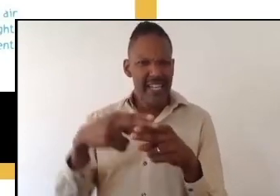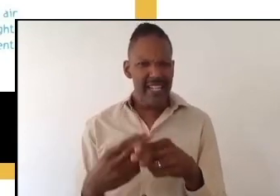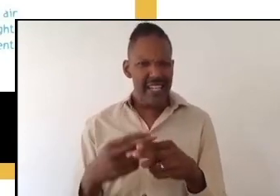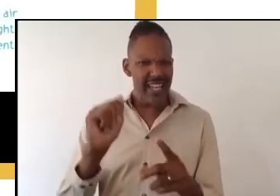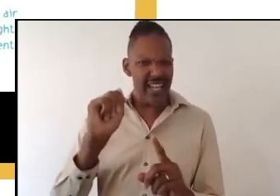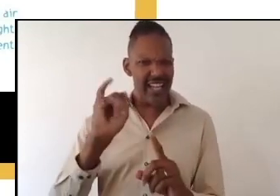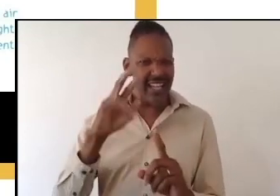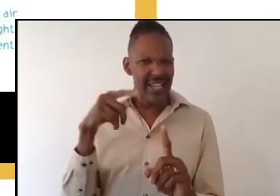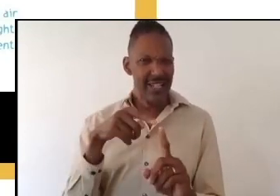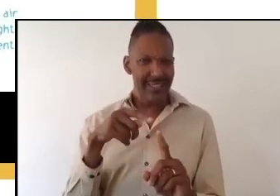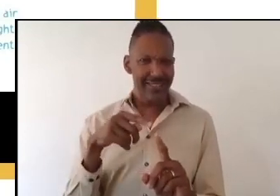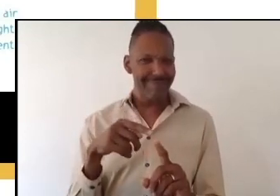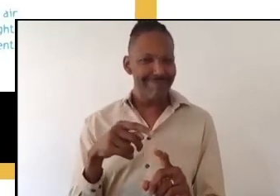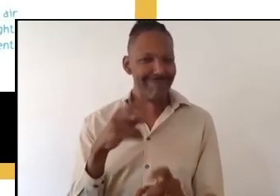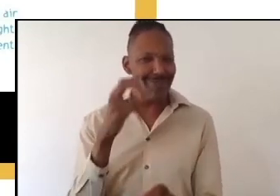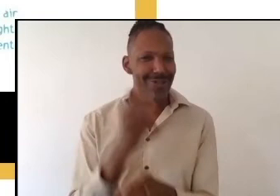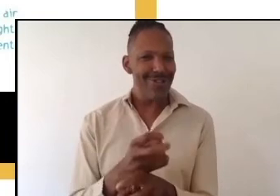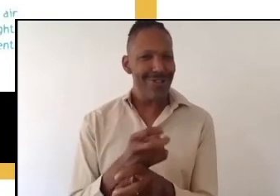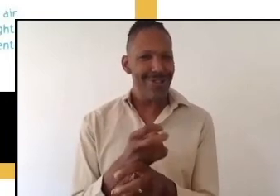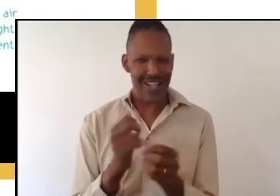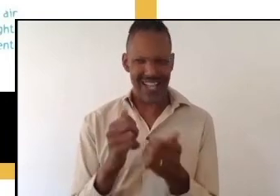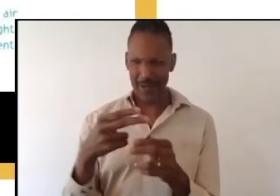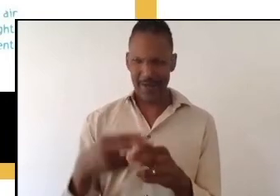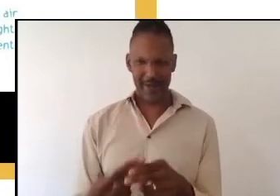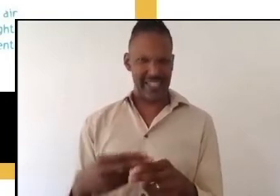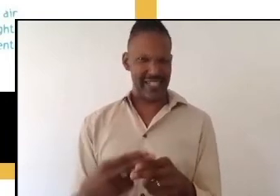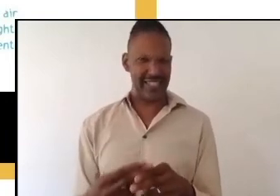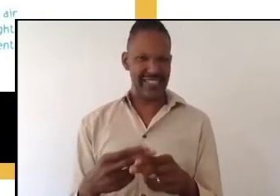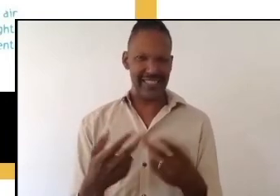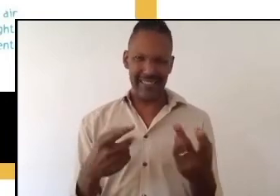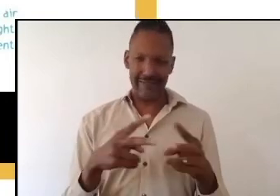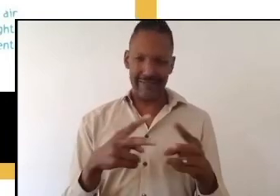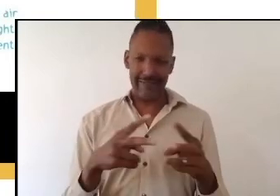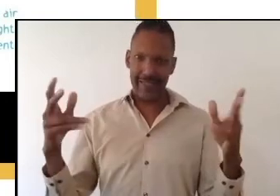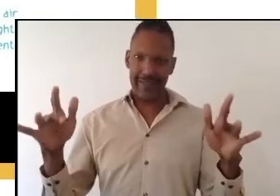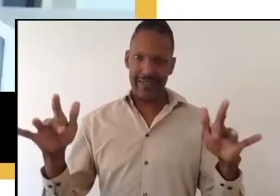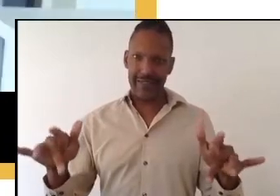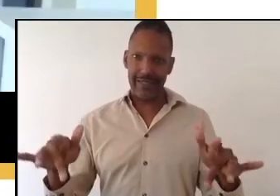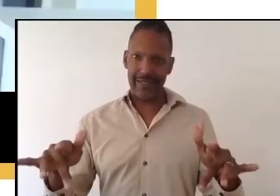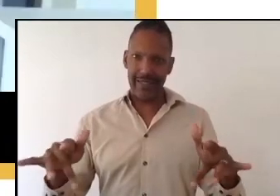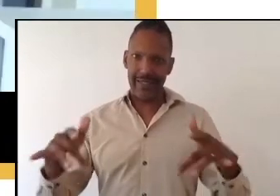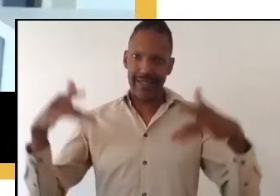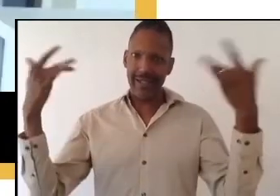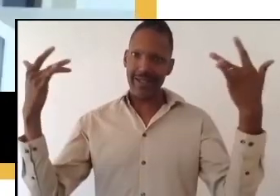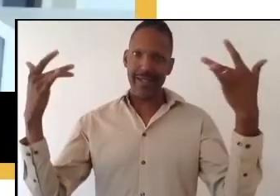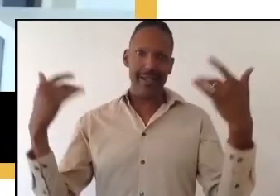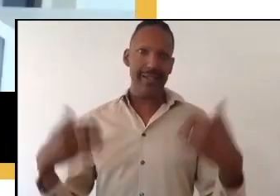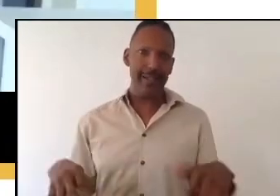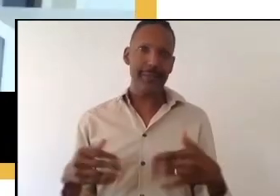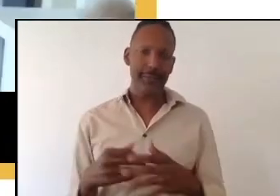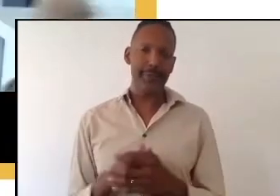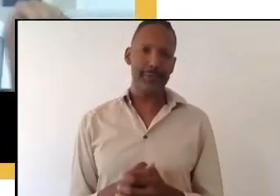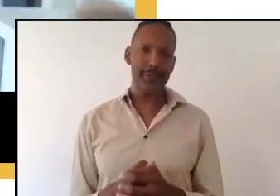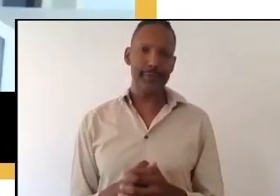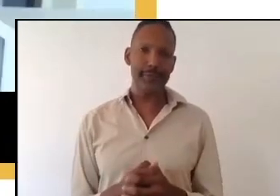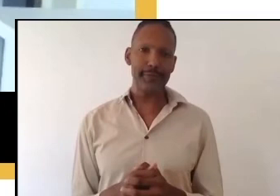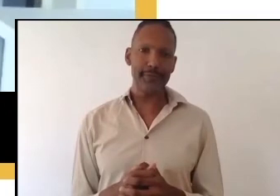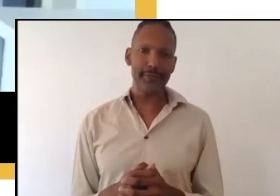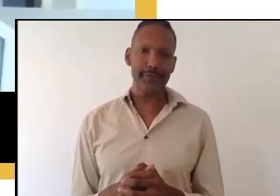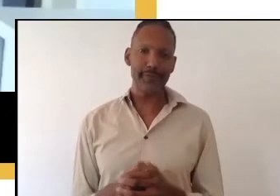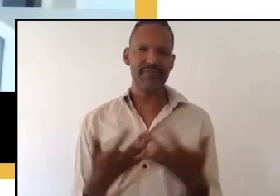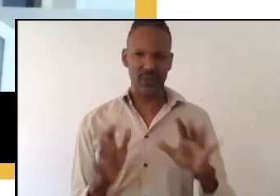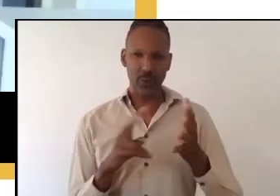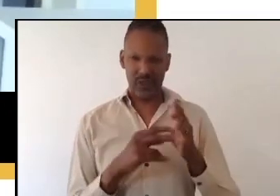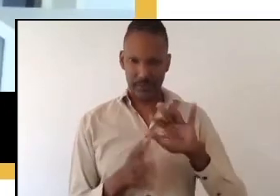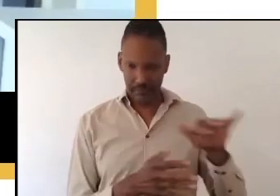is so very light. You can weigh air by doing an experiment. Now here is where we